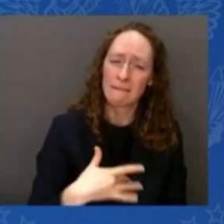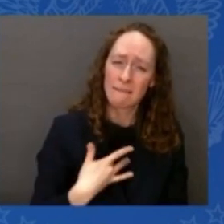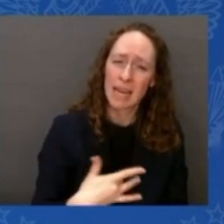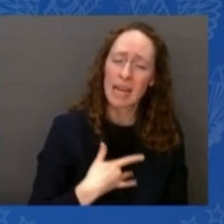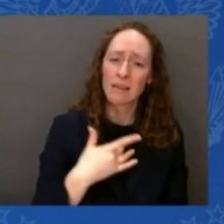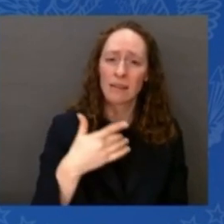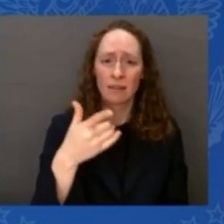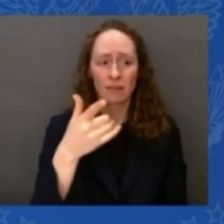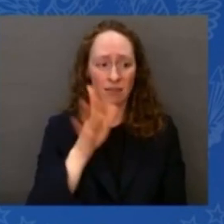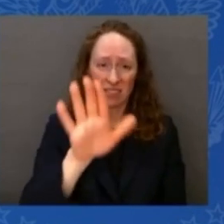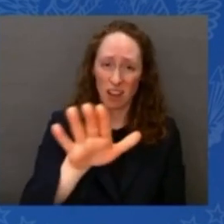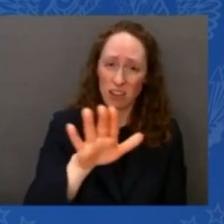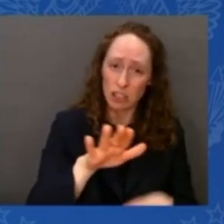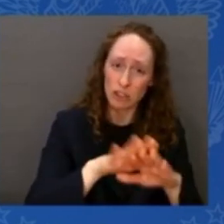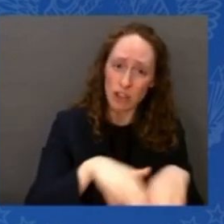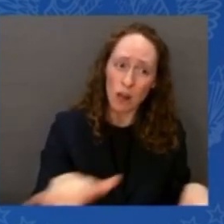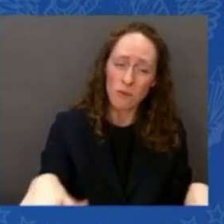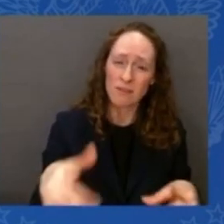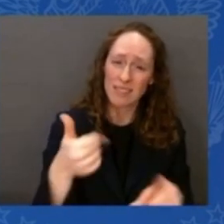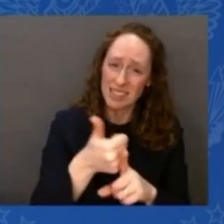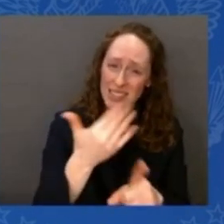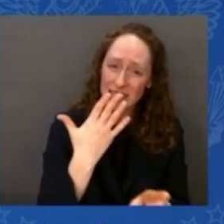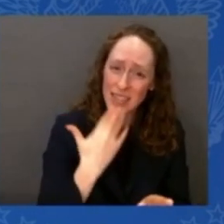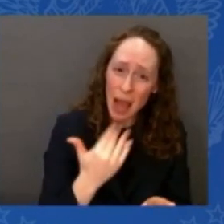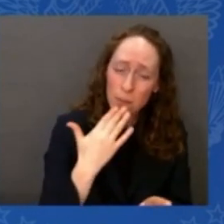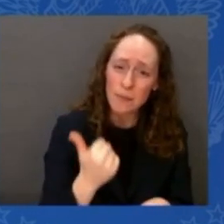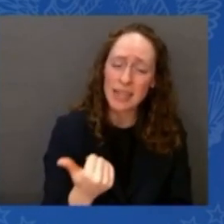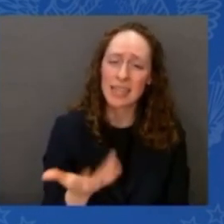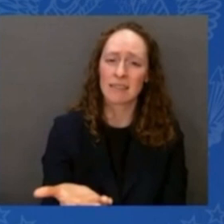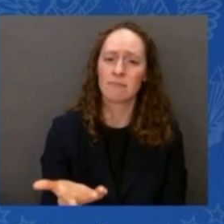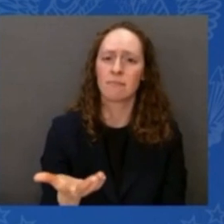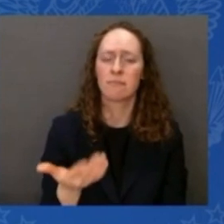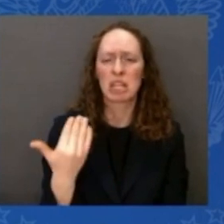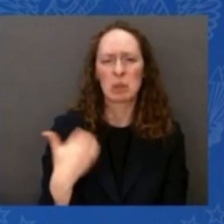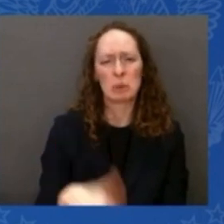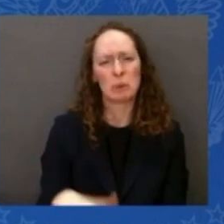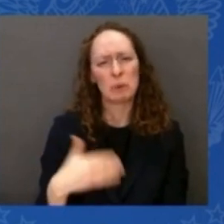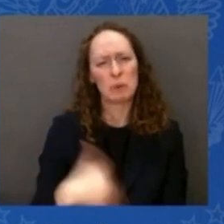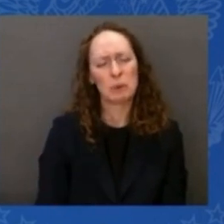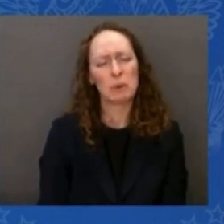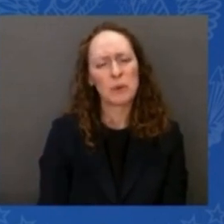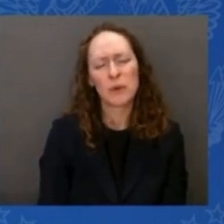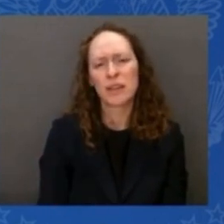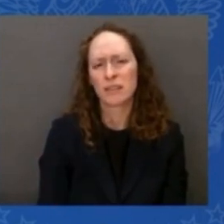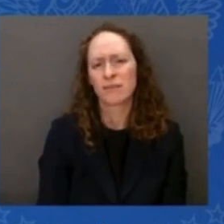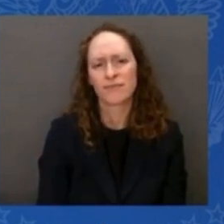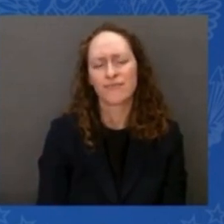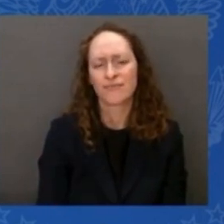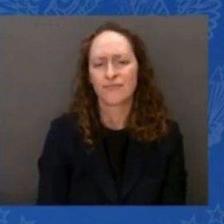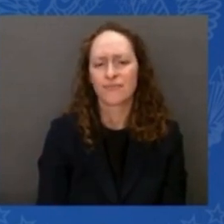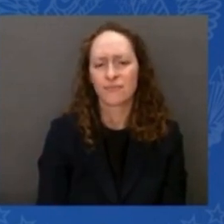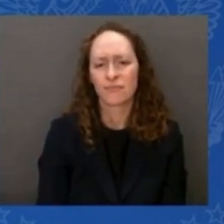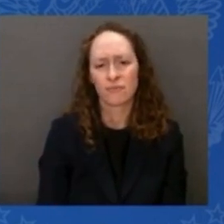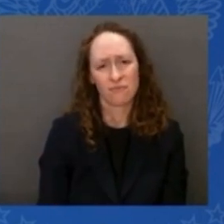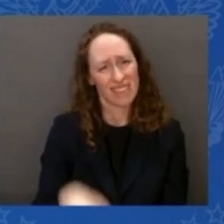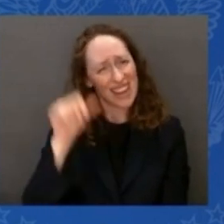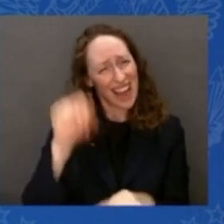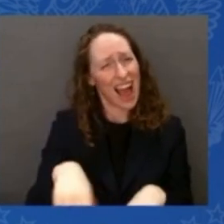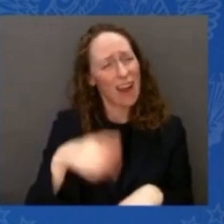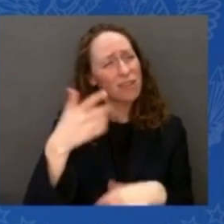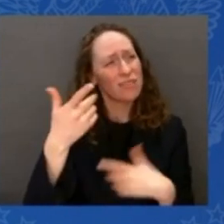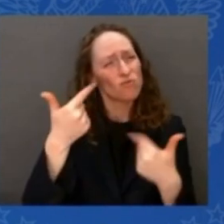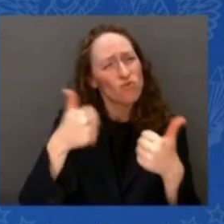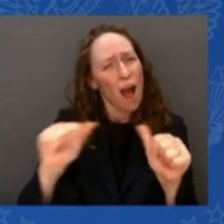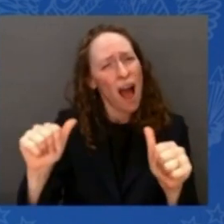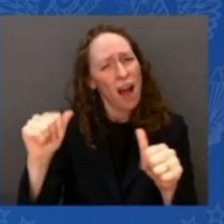So we share the insulin. What do you do? Imagine being in that circumstance. There's no means by which